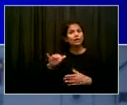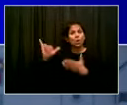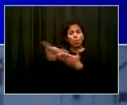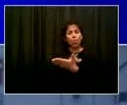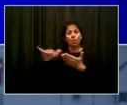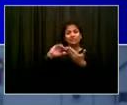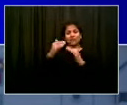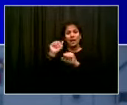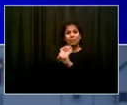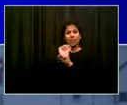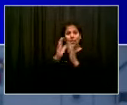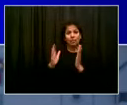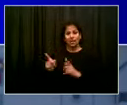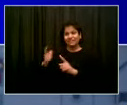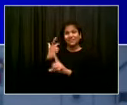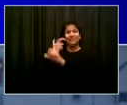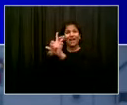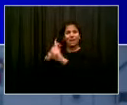As of this morning,